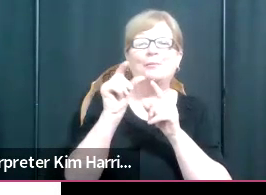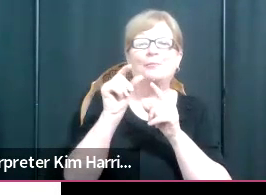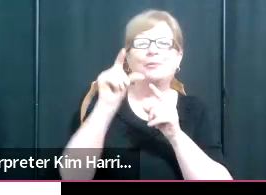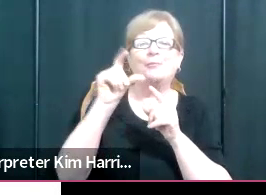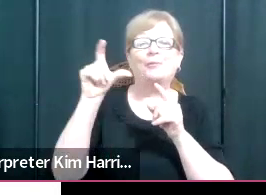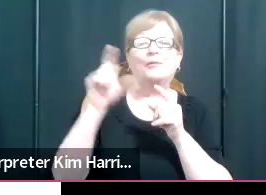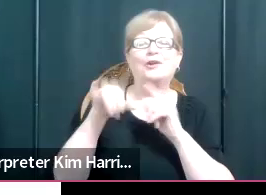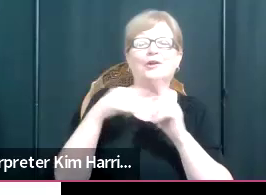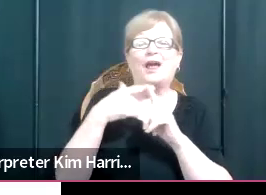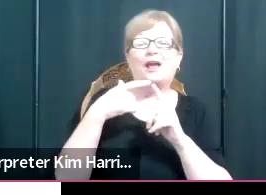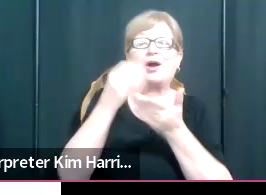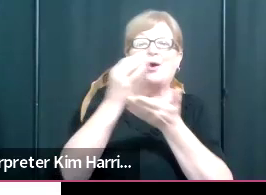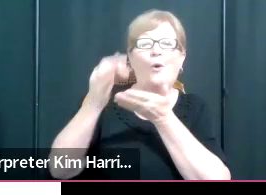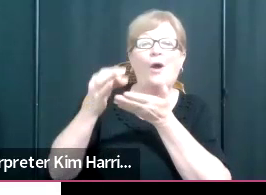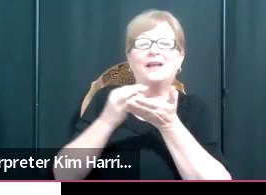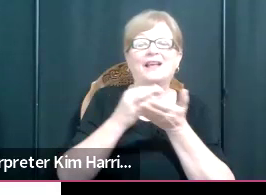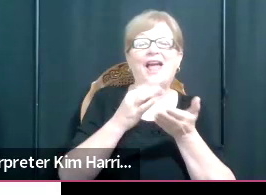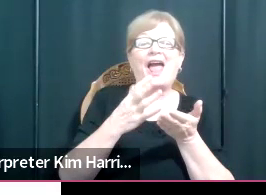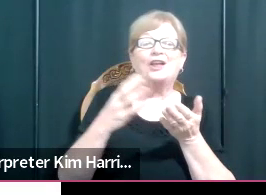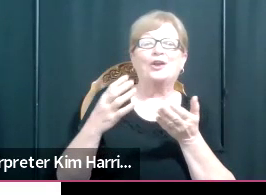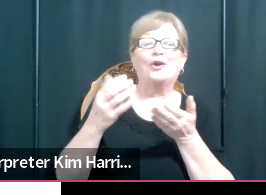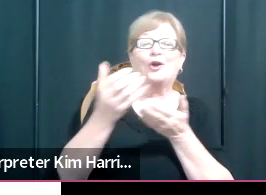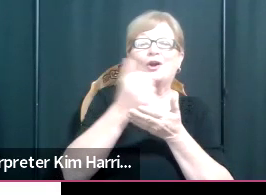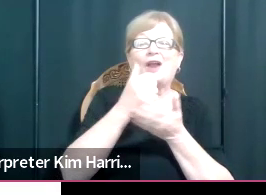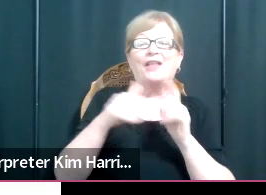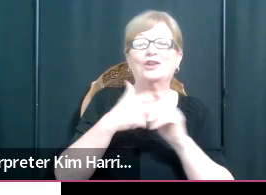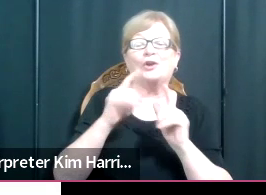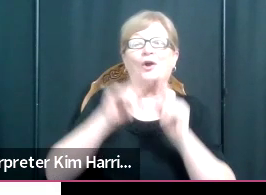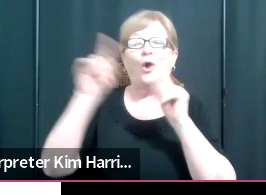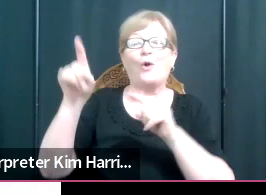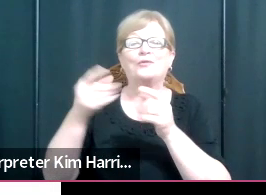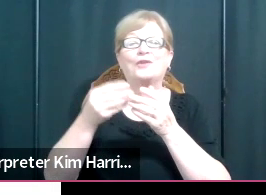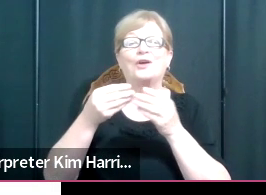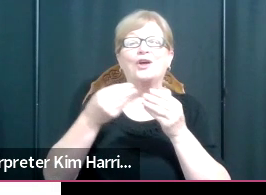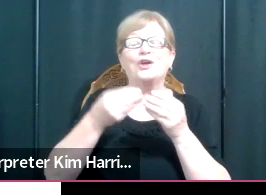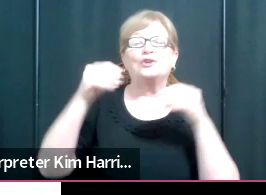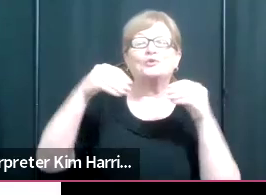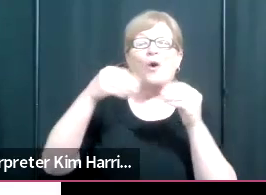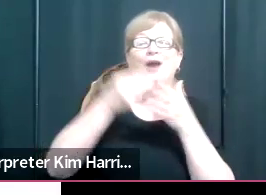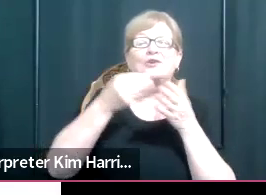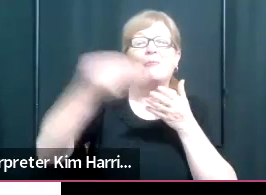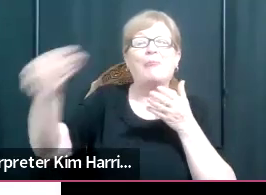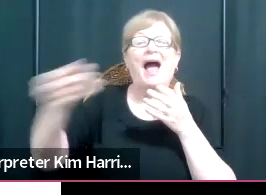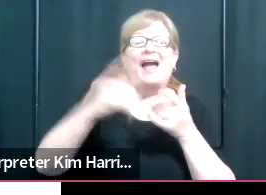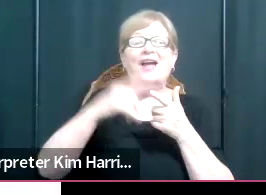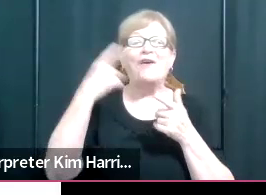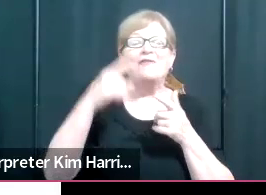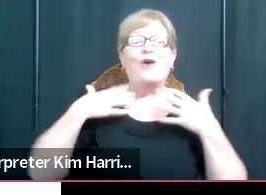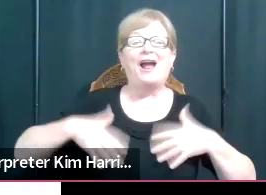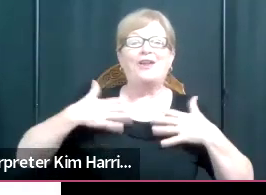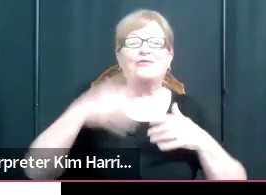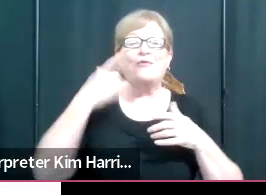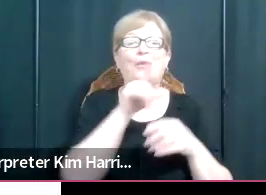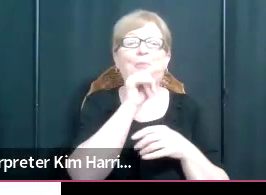little burb, and then you can go to the store and buy different outfits and different things for their little treehouse room. And